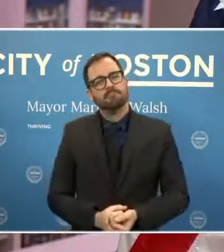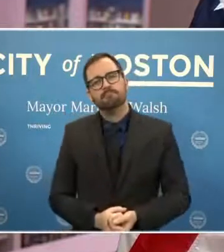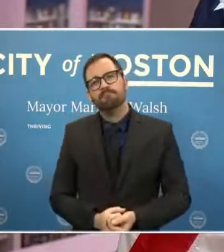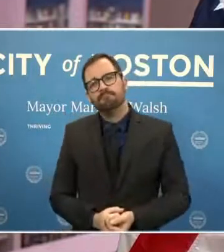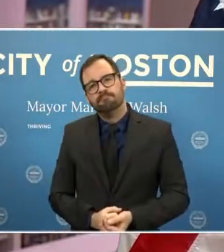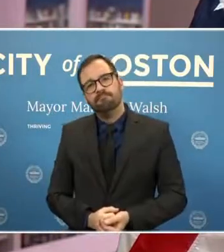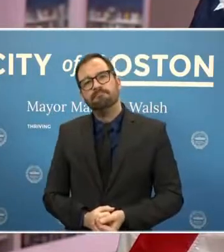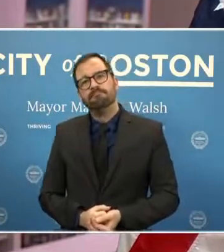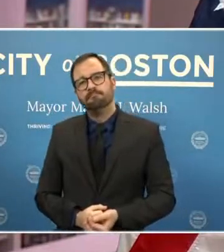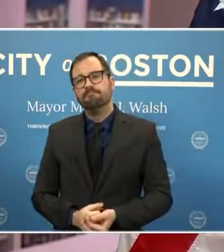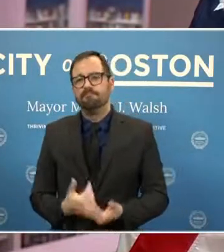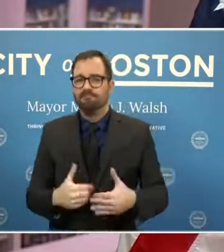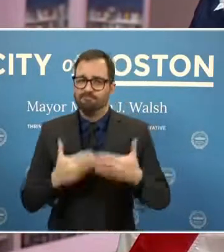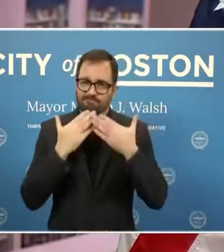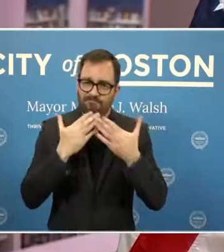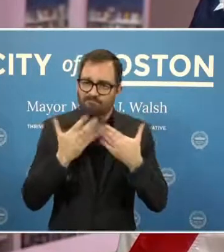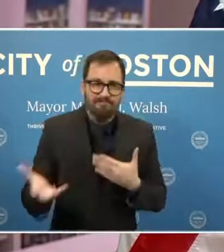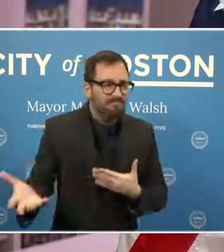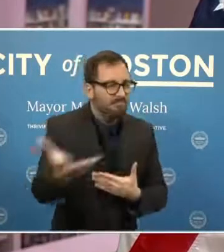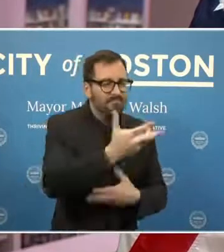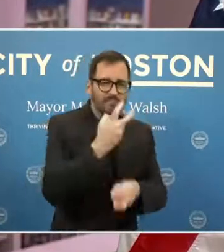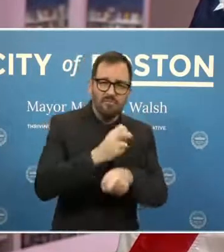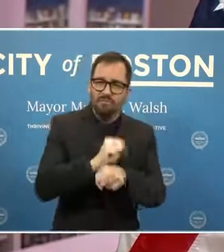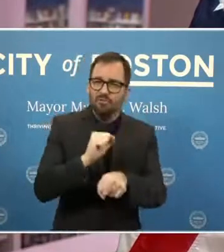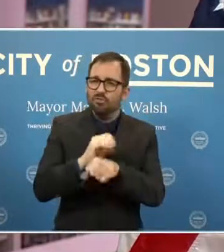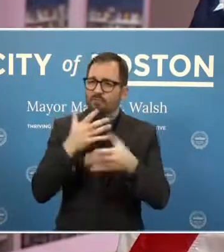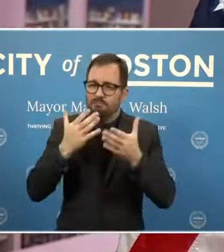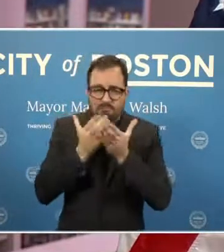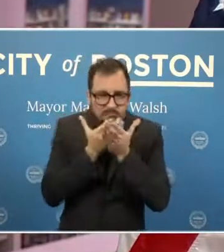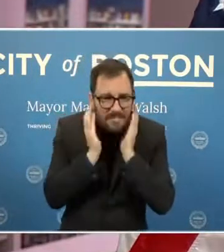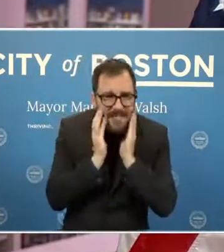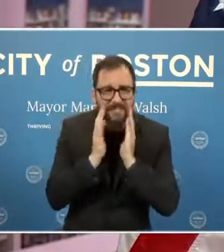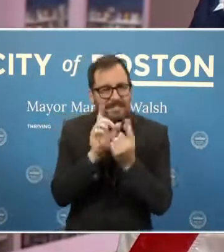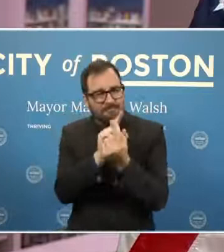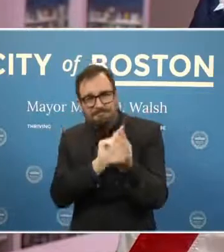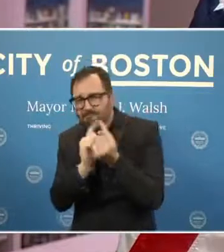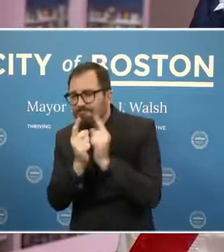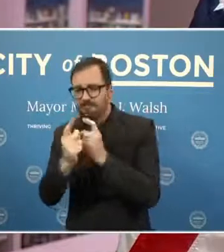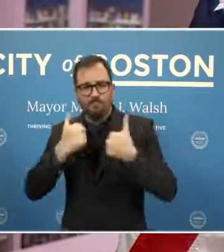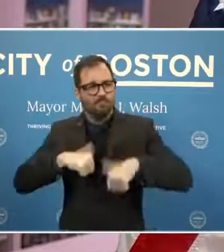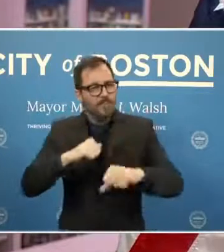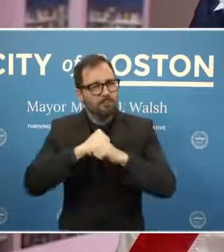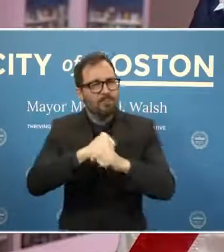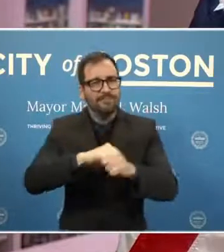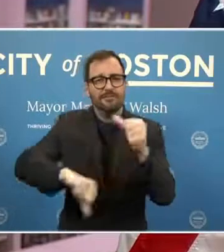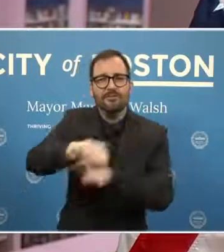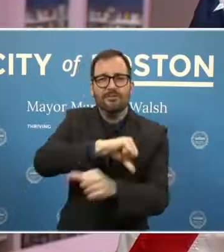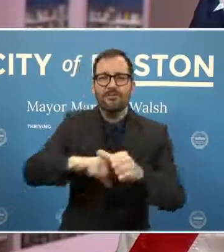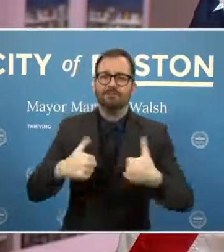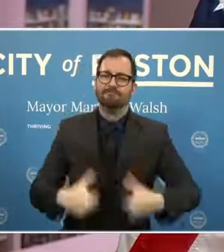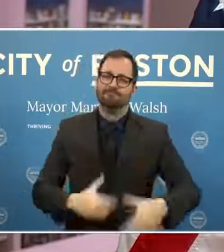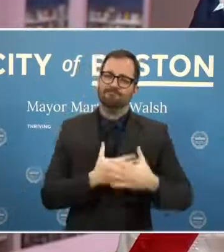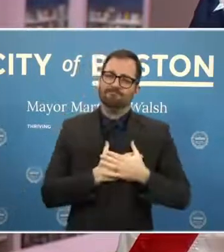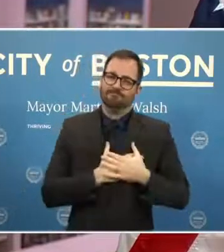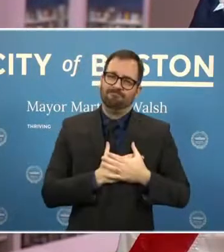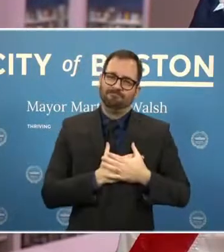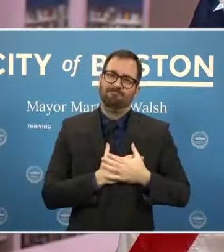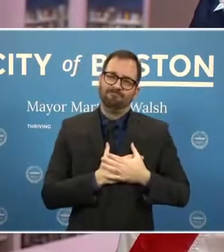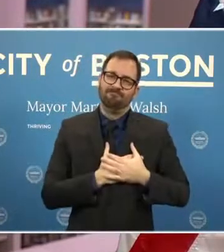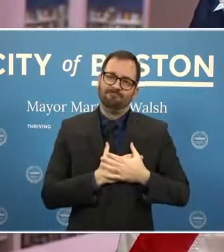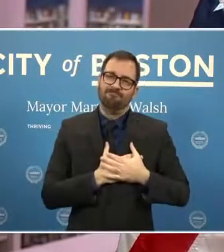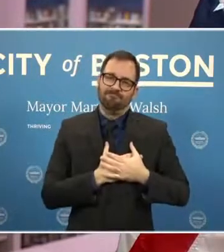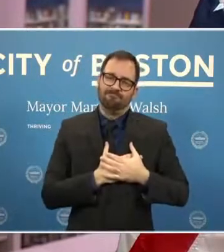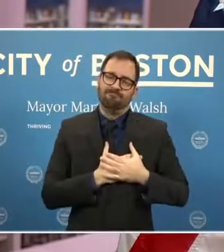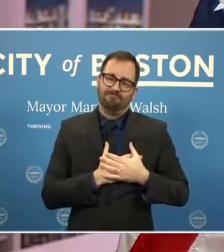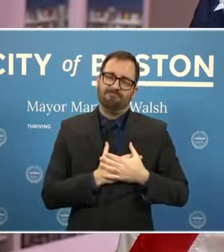say to you tonight, we may be hurting, but the state of our city is resilient, the state of our city is united, the state of our